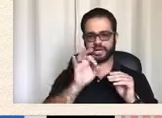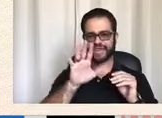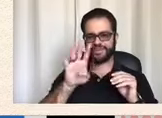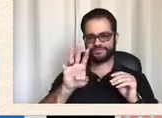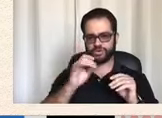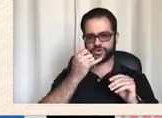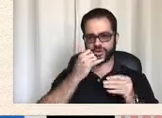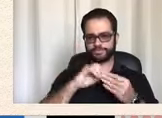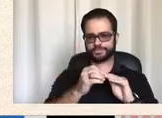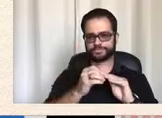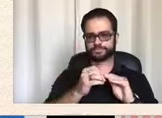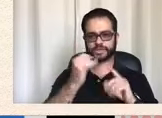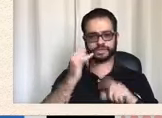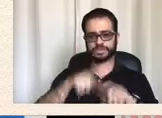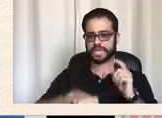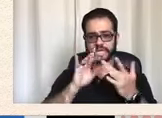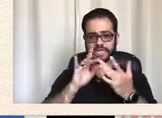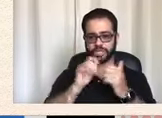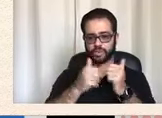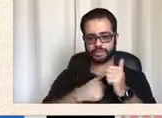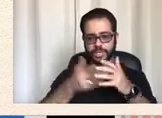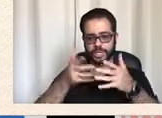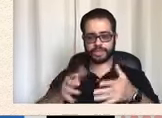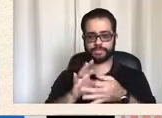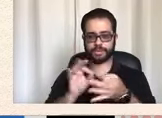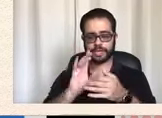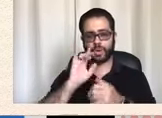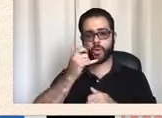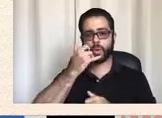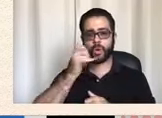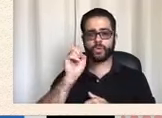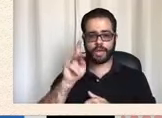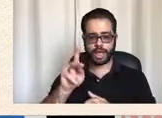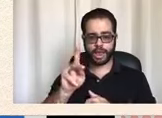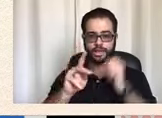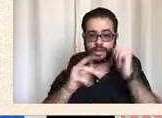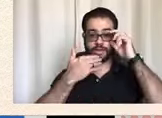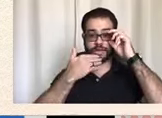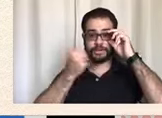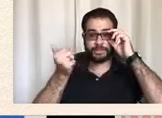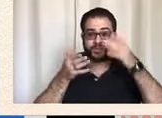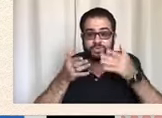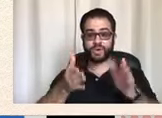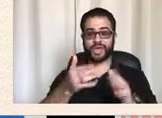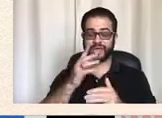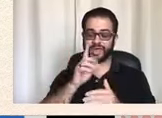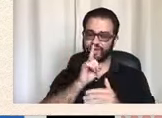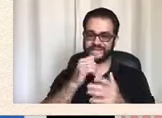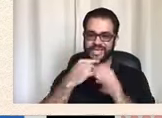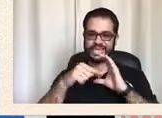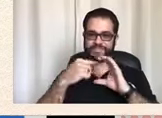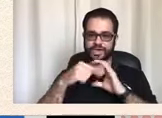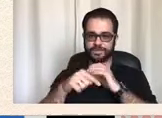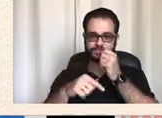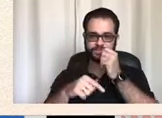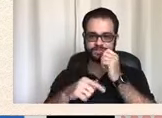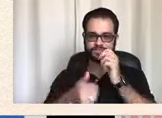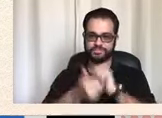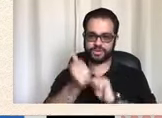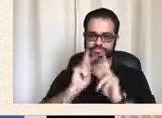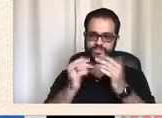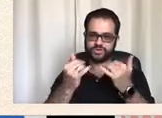don't get me, you can leave me a message. I will call you back. The best way really is usually my email address, like with most people these days. You can